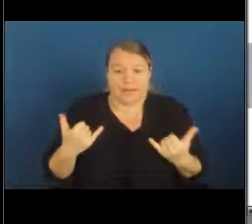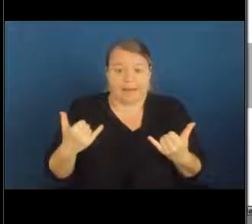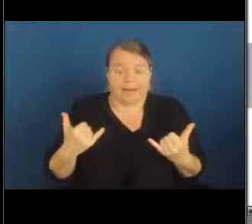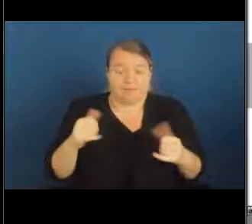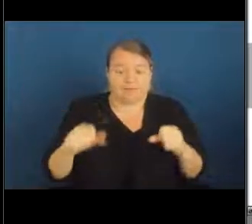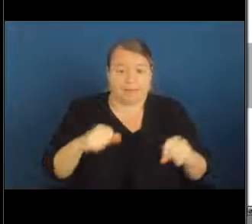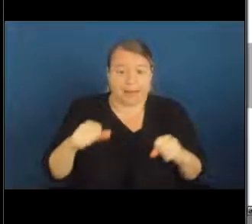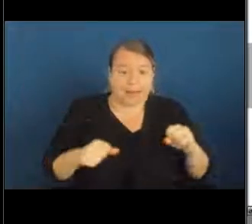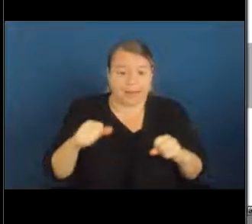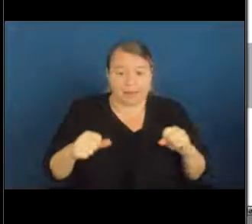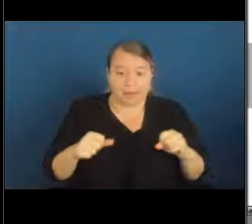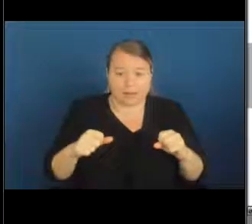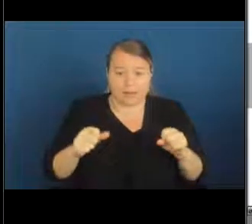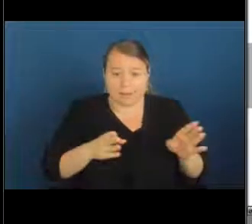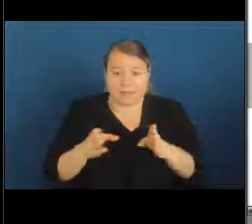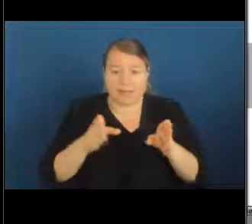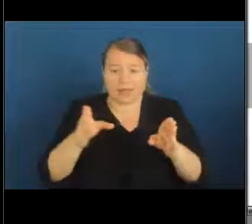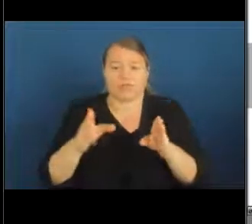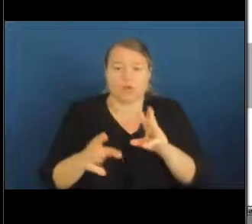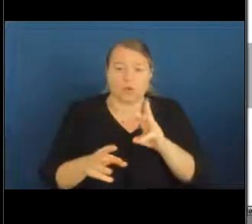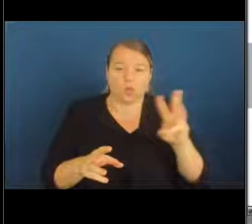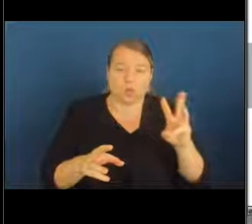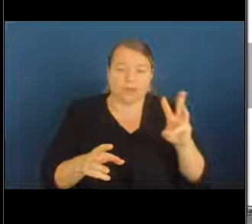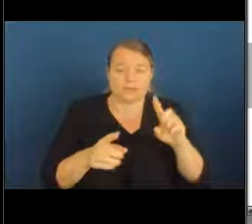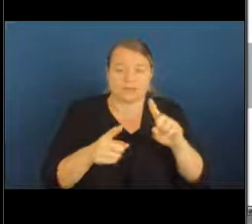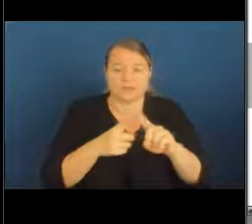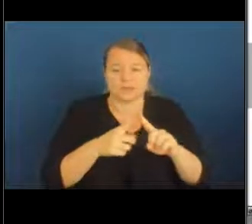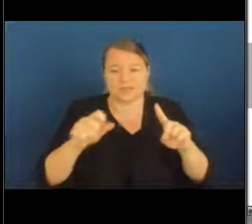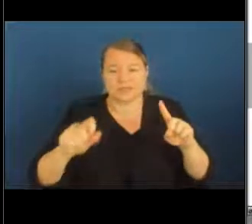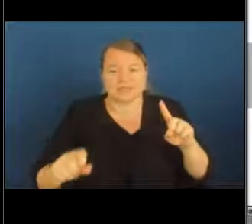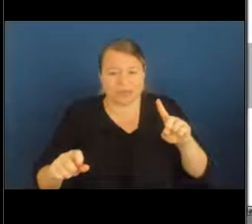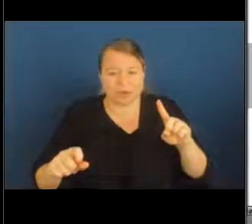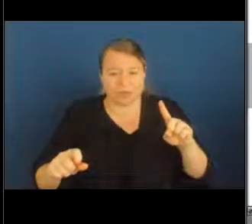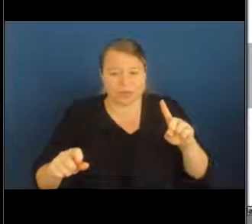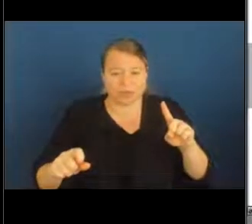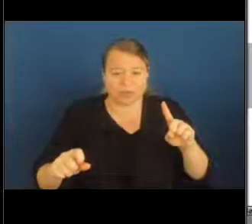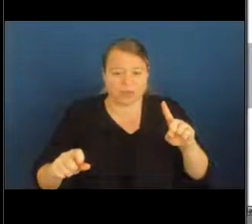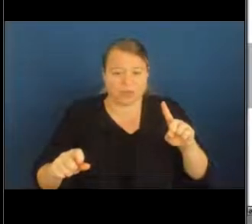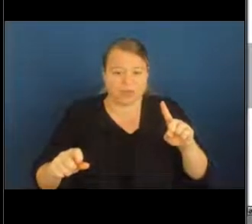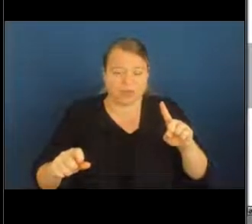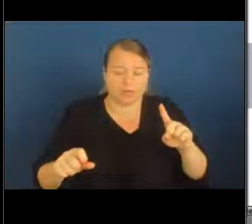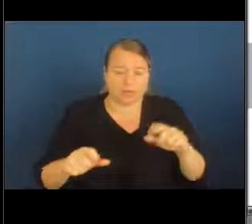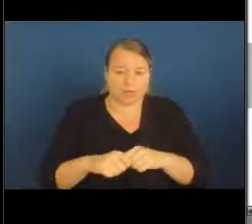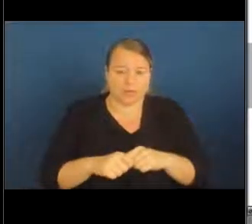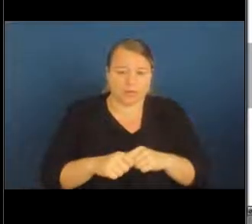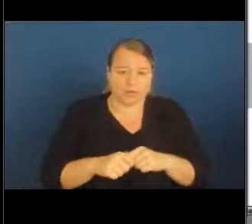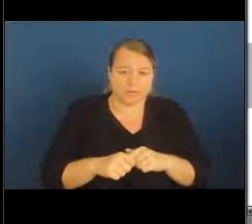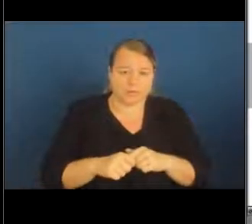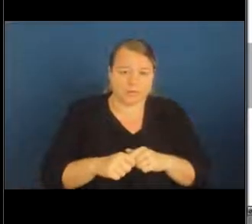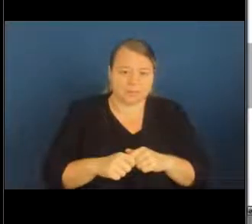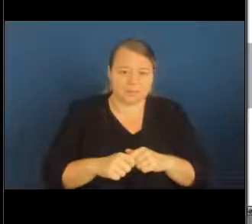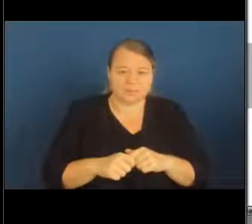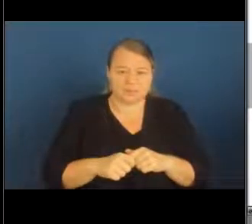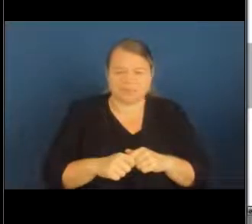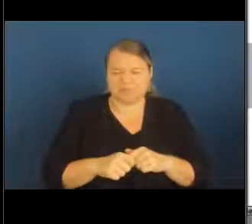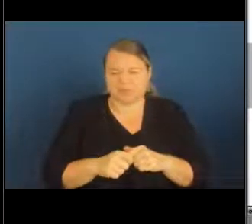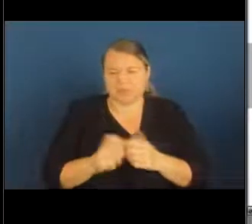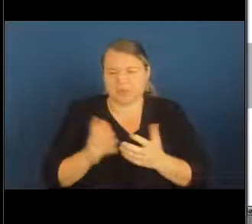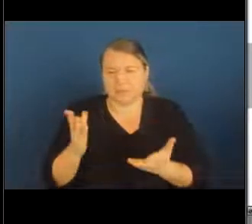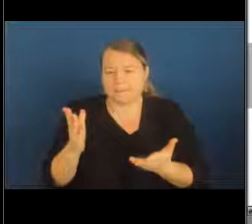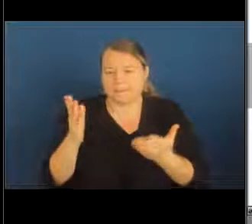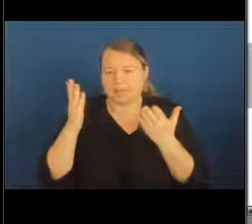from Metro to Loisdale, just south of the Parkway. Yeah, I think that's been brought up